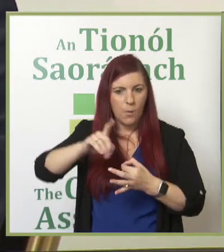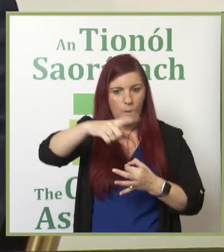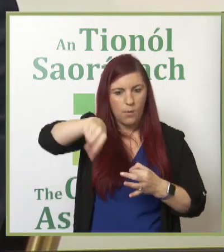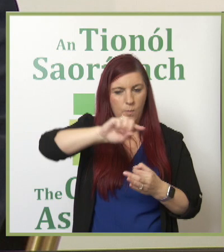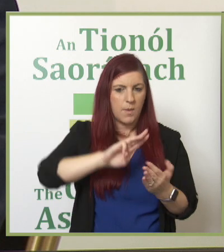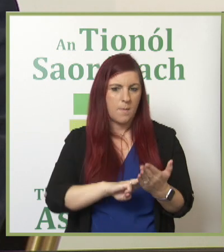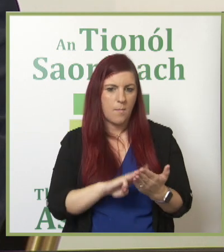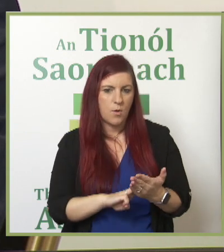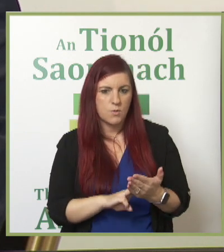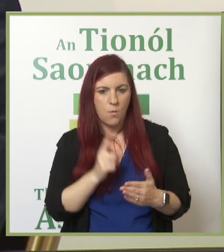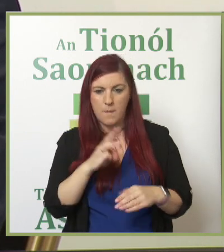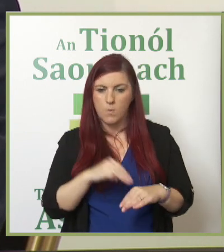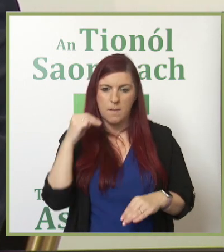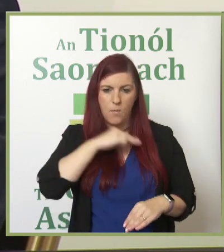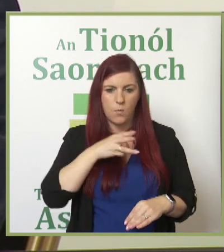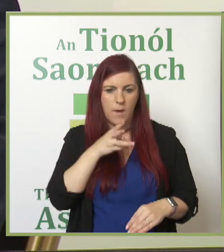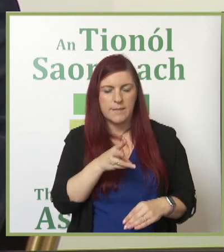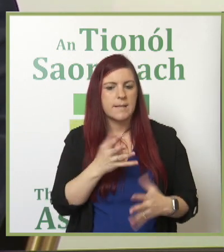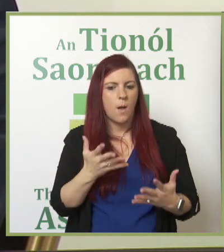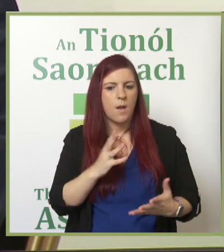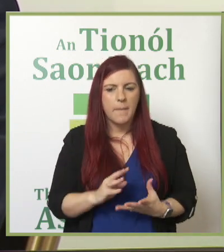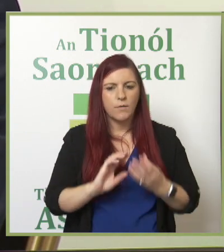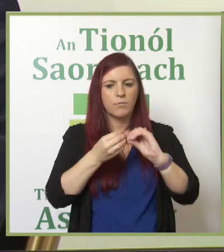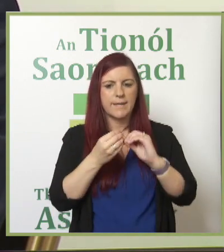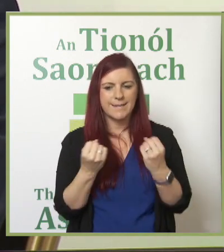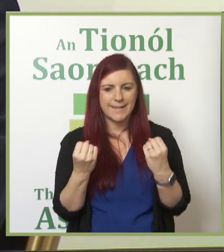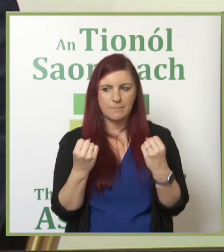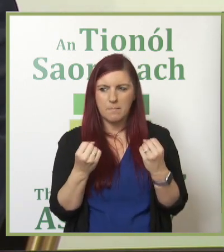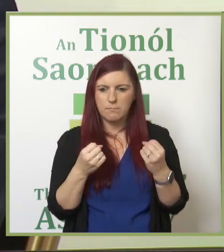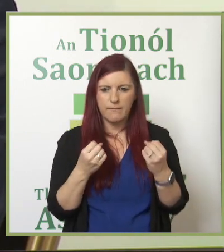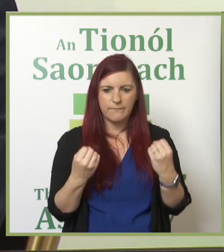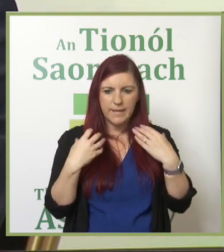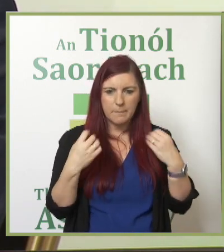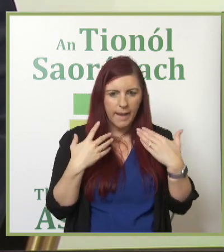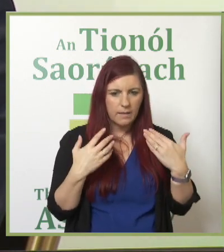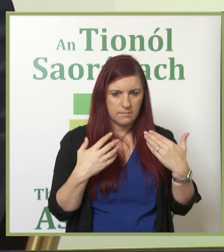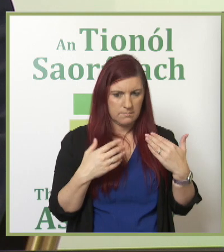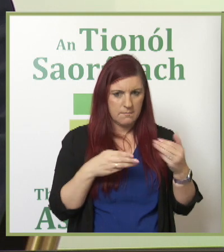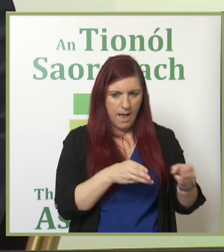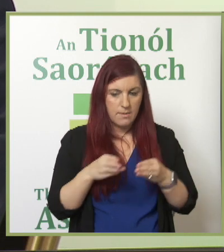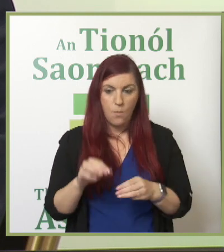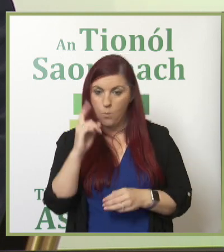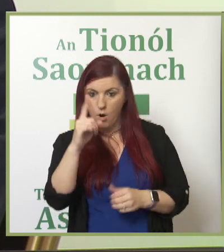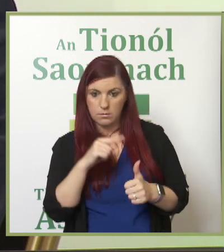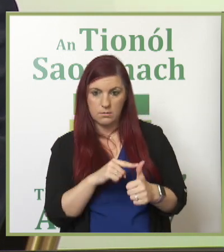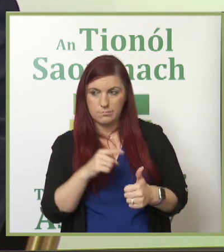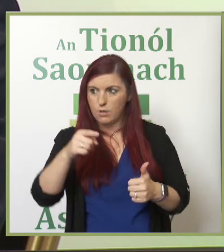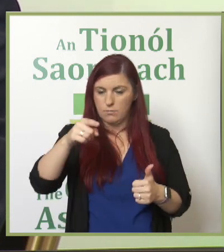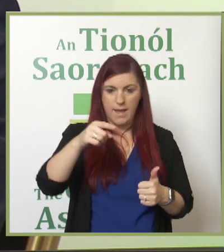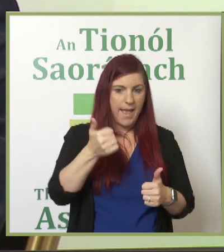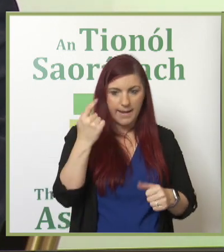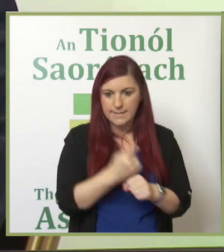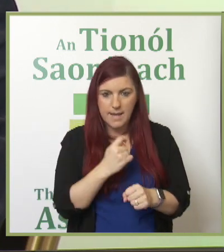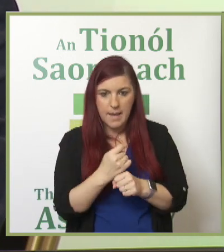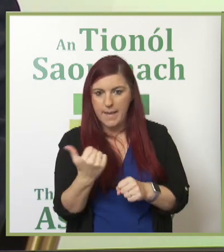is by creating feedback channels. So one of the feedback channels is a direct channel at any stage that any of